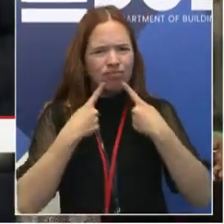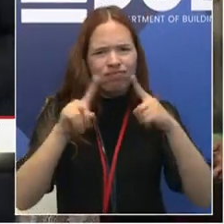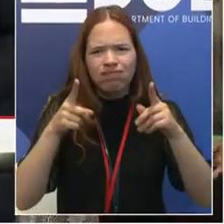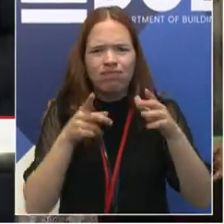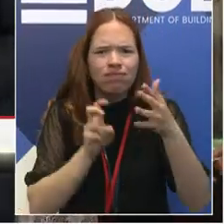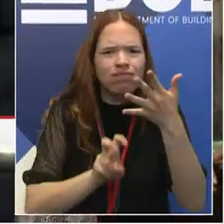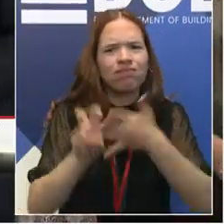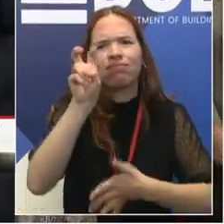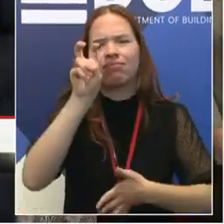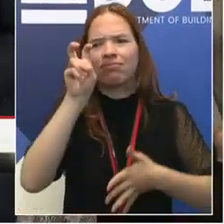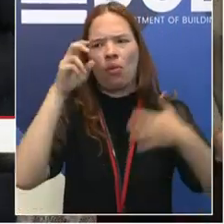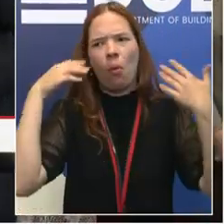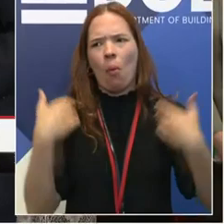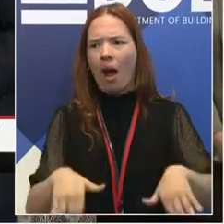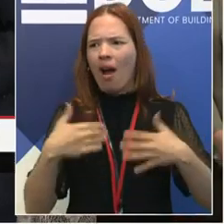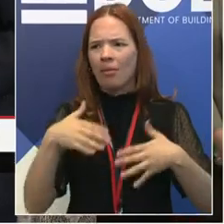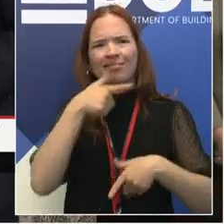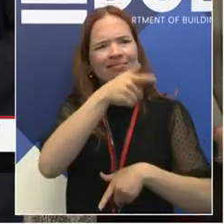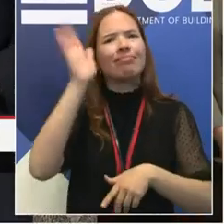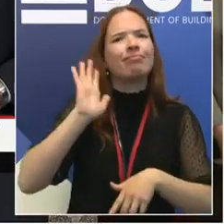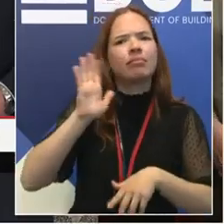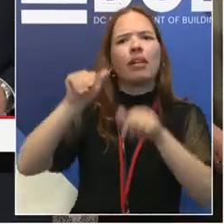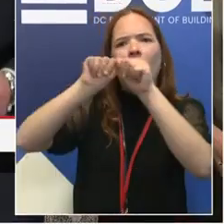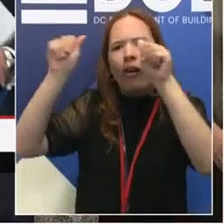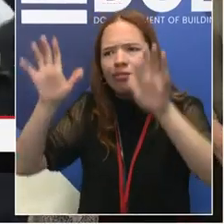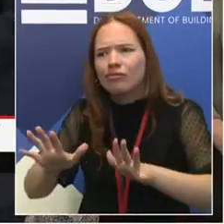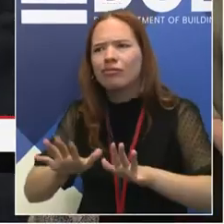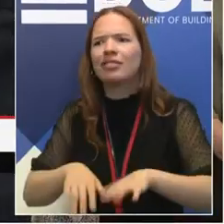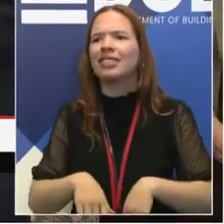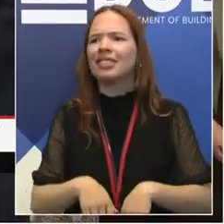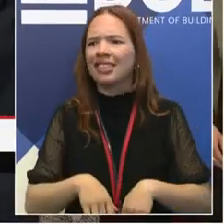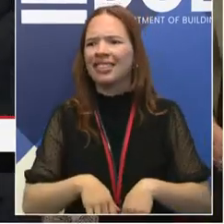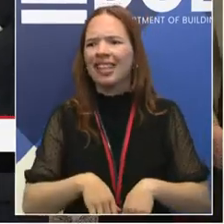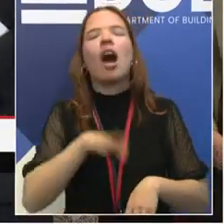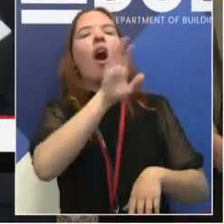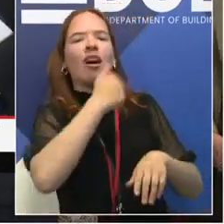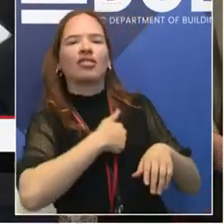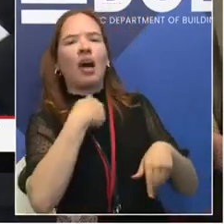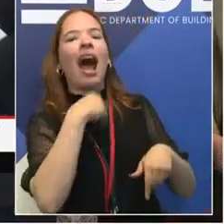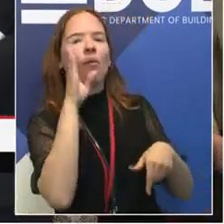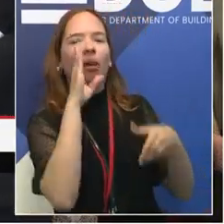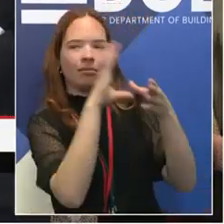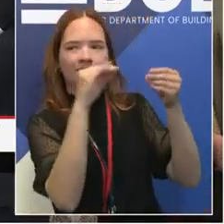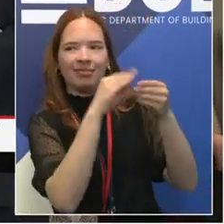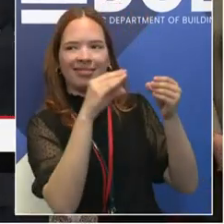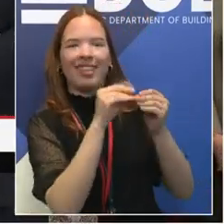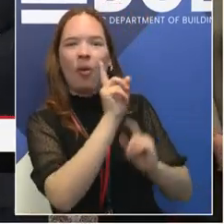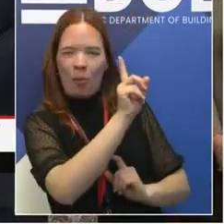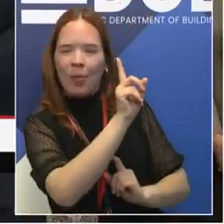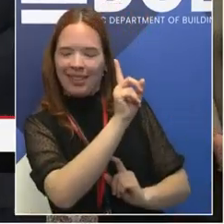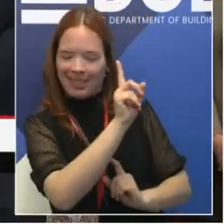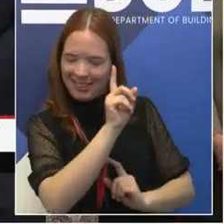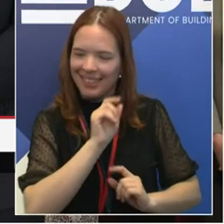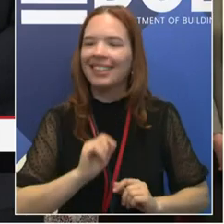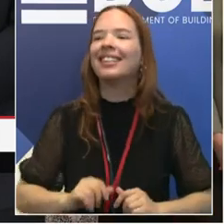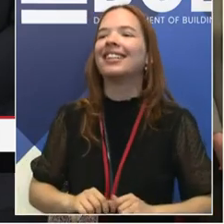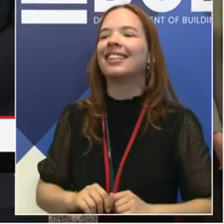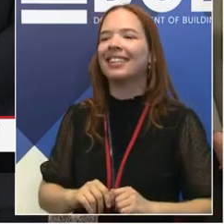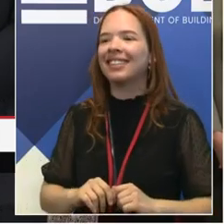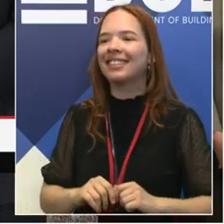architect with more than, I'm going to say some nice things about you for a minute, with more than 35 years of private and public